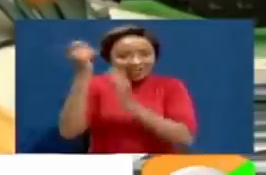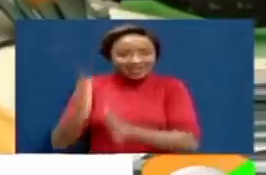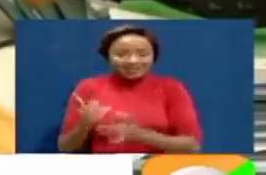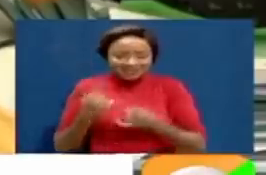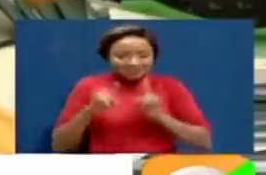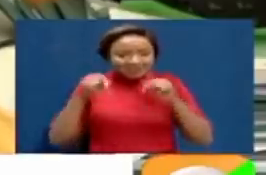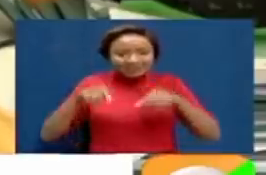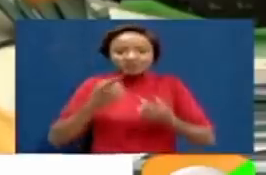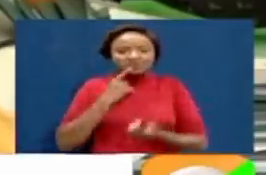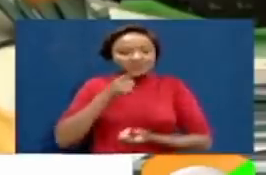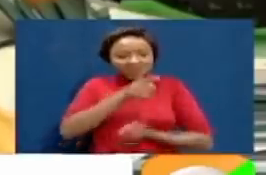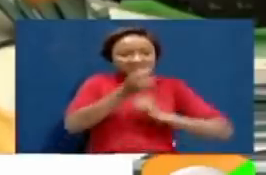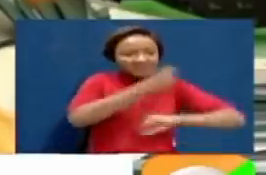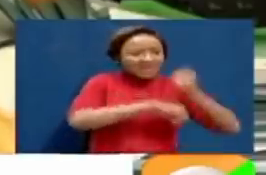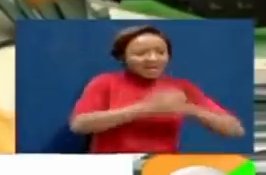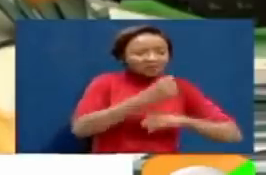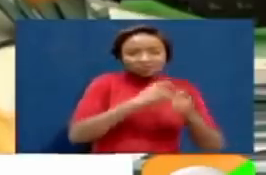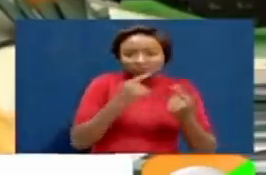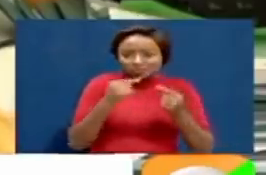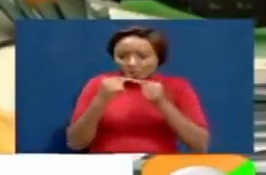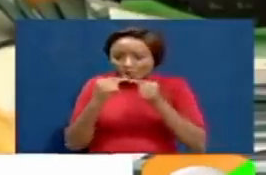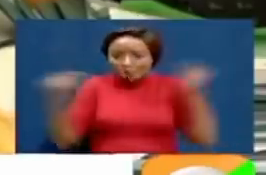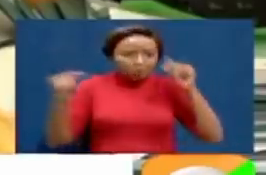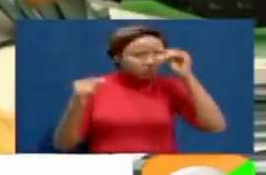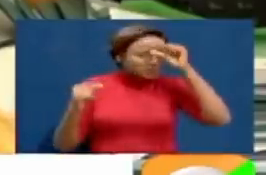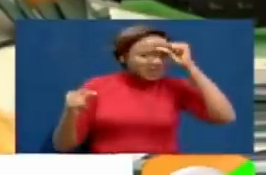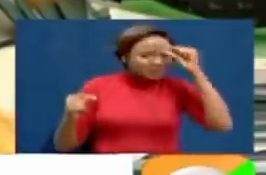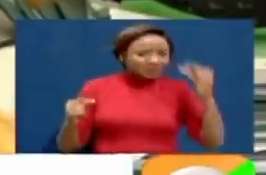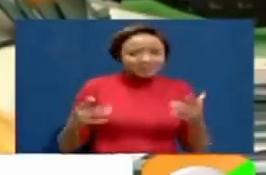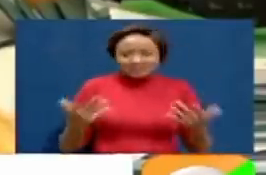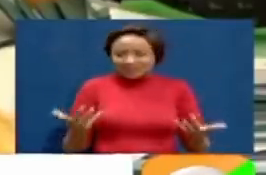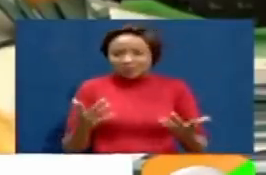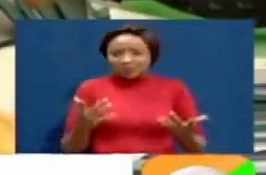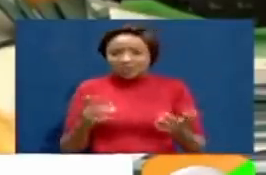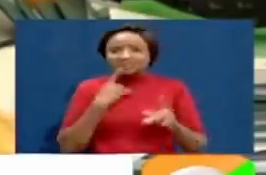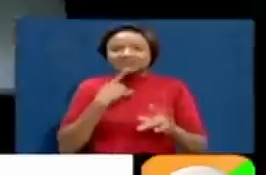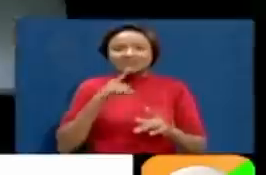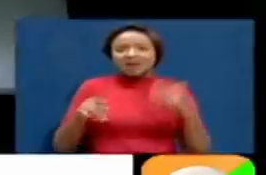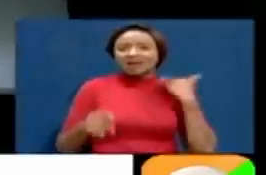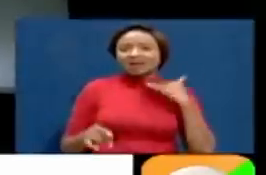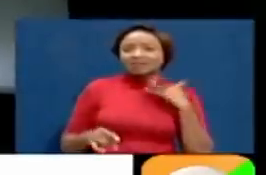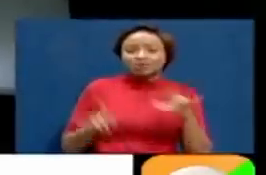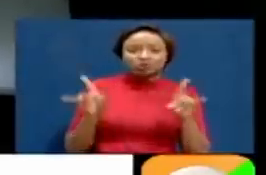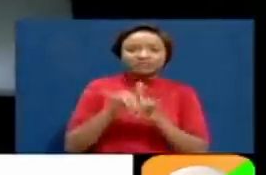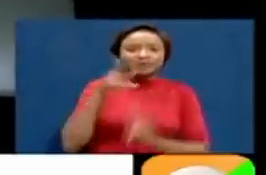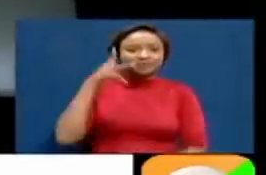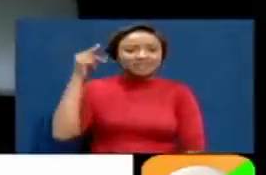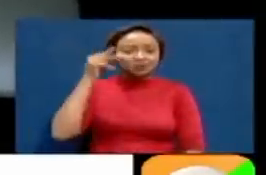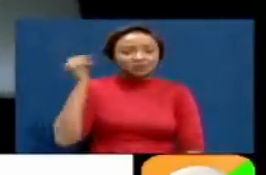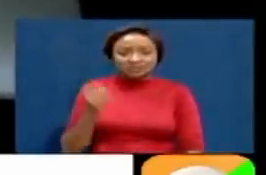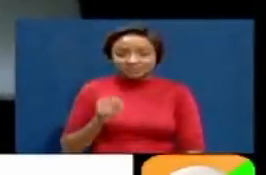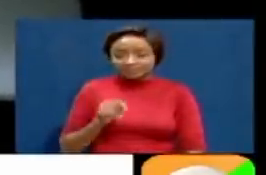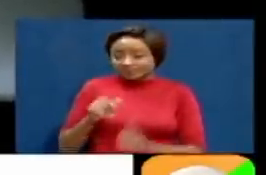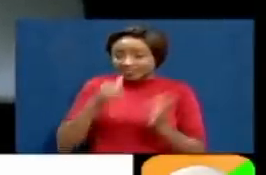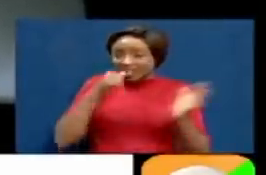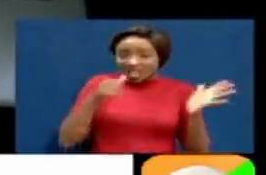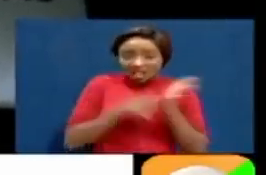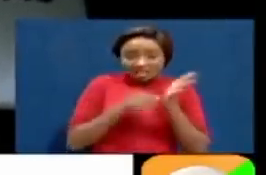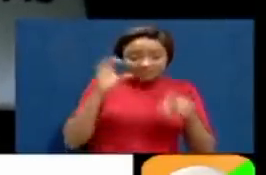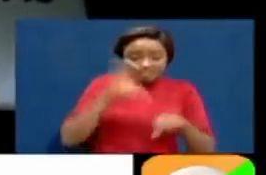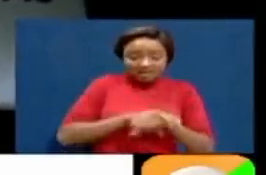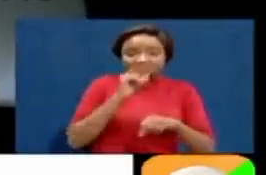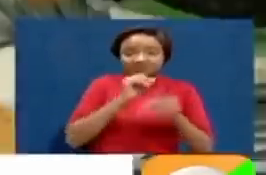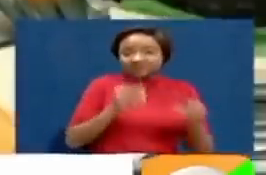action against the state in form of a criminal offense called terrorism. Two, he was served with a letter